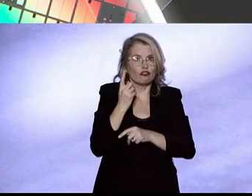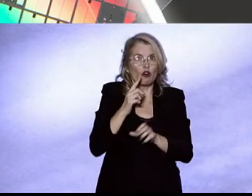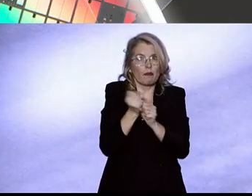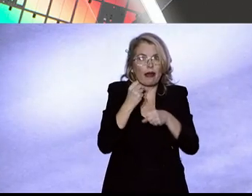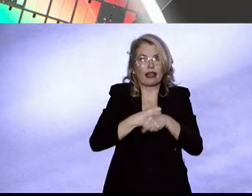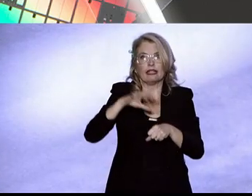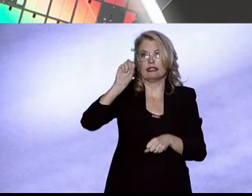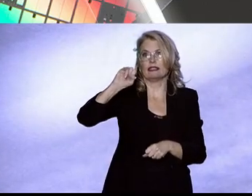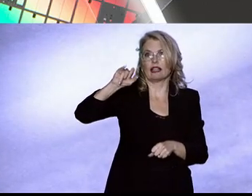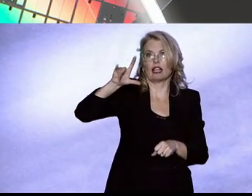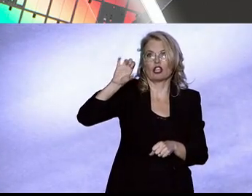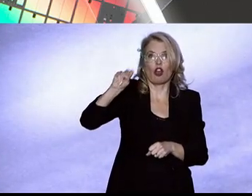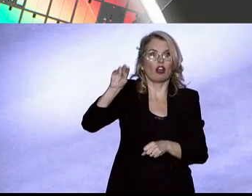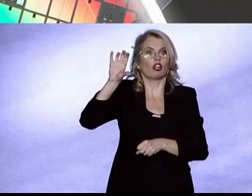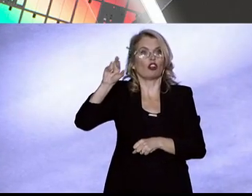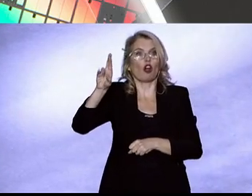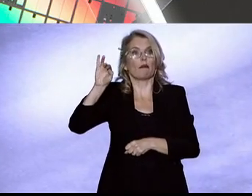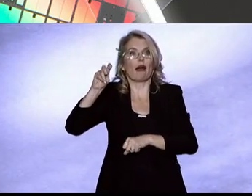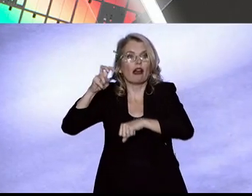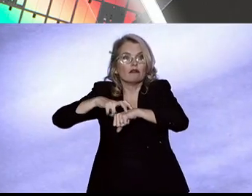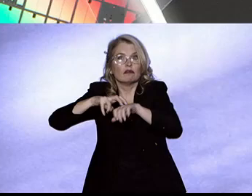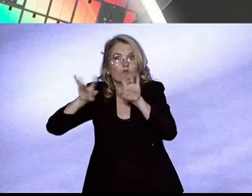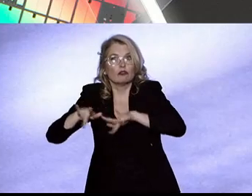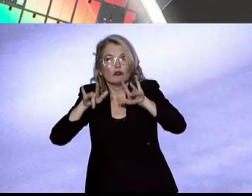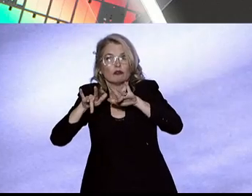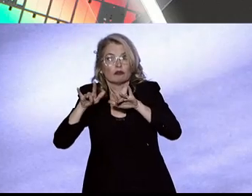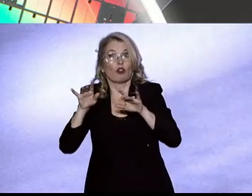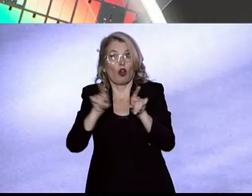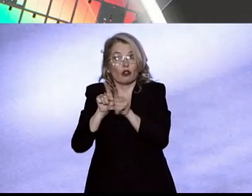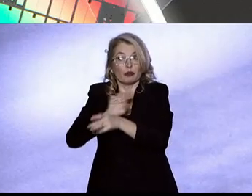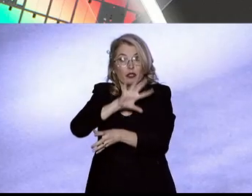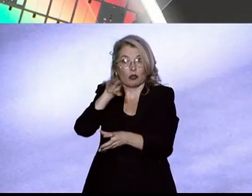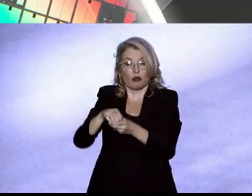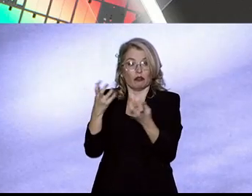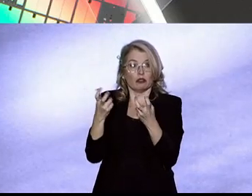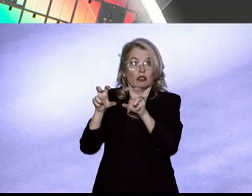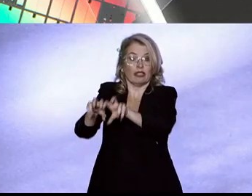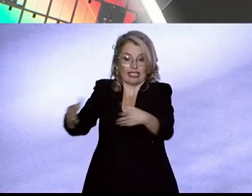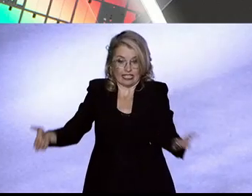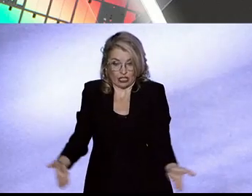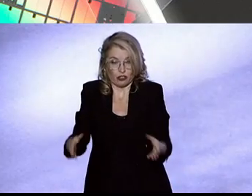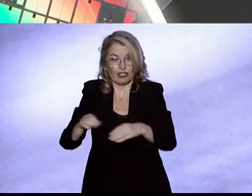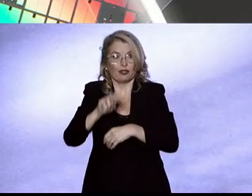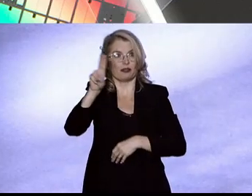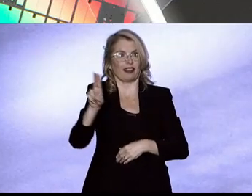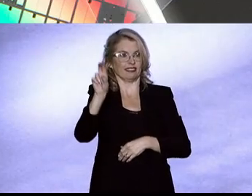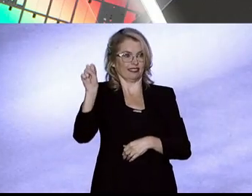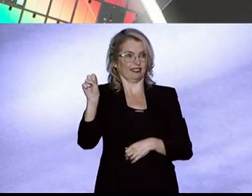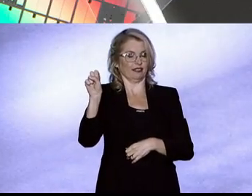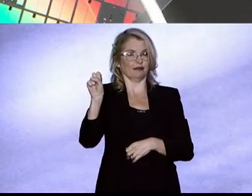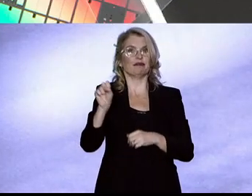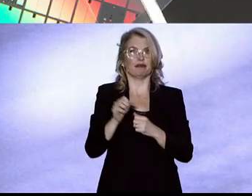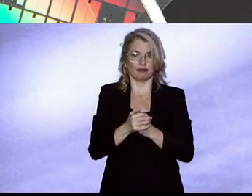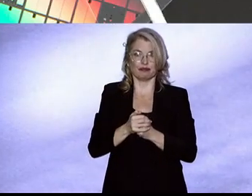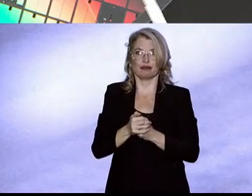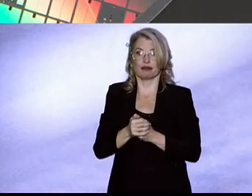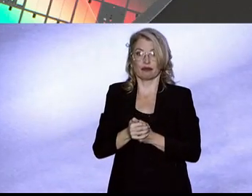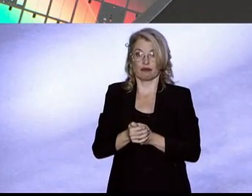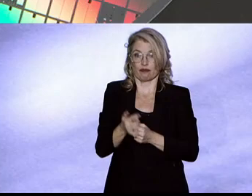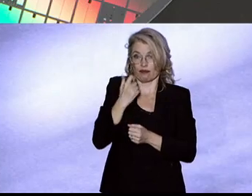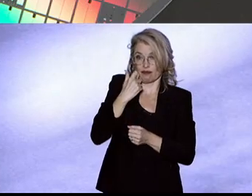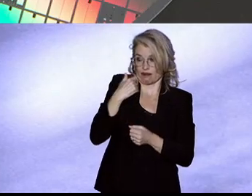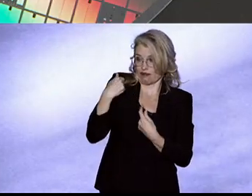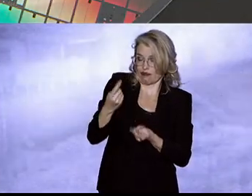silicon carbide chips globally, including a major investment here in the US. As